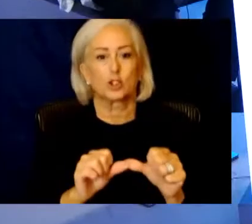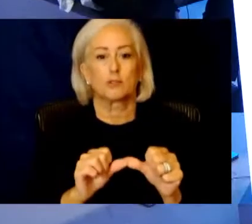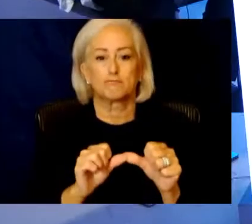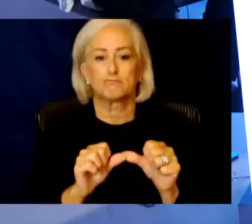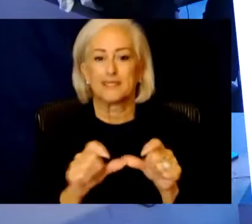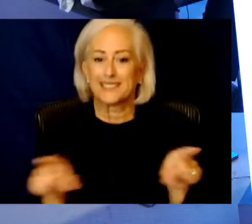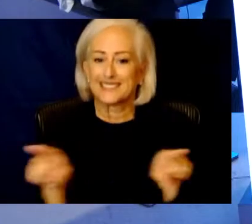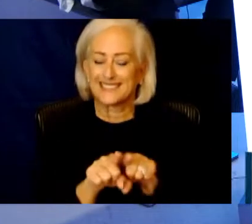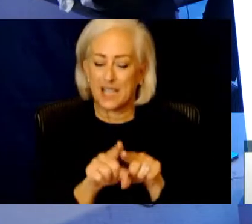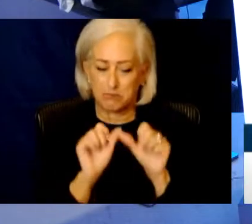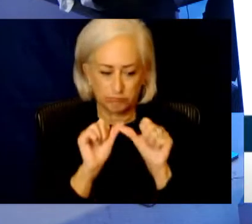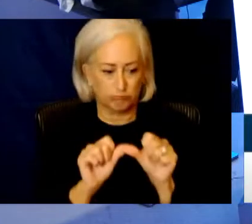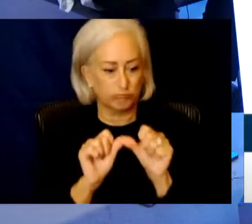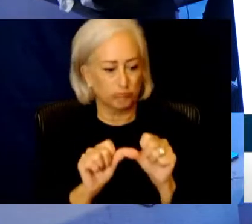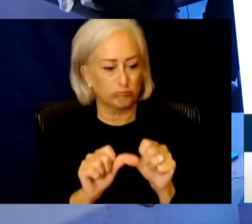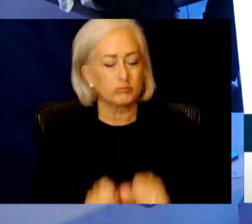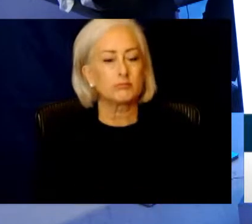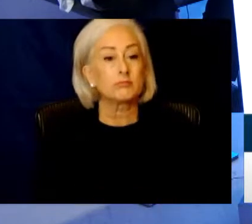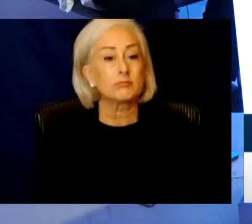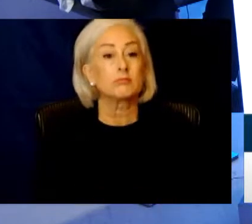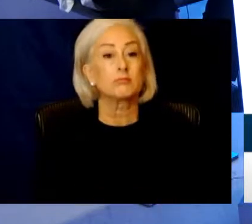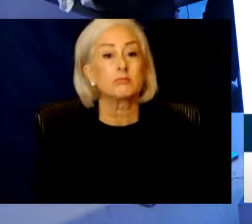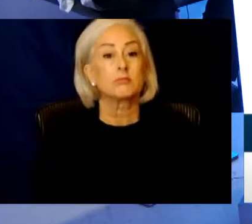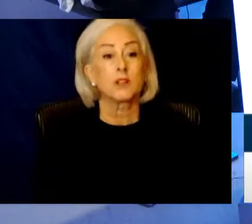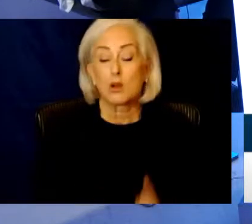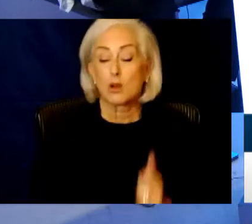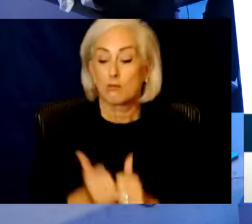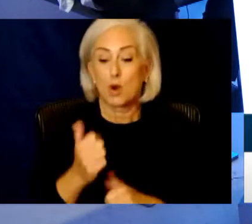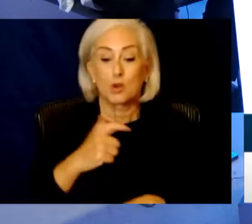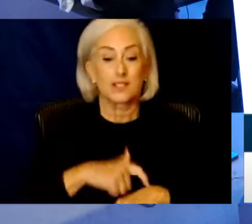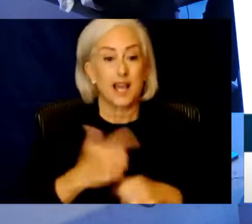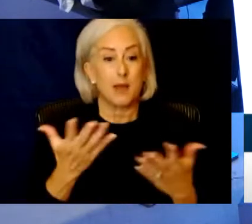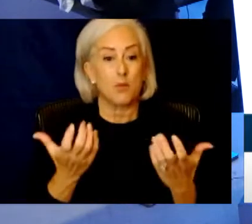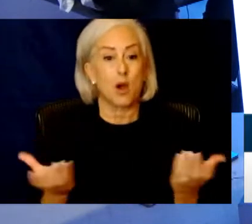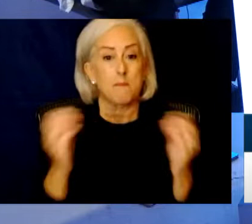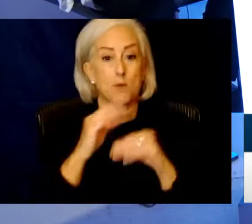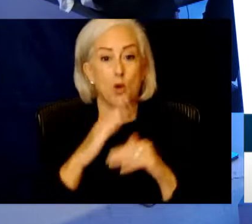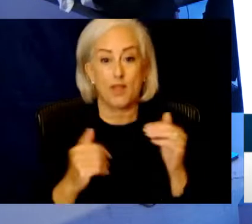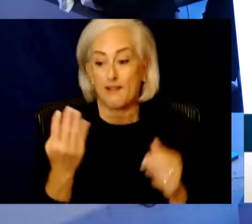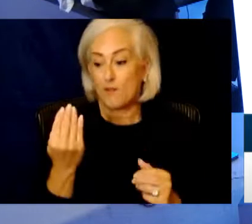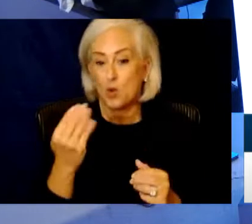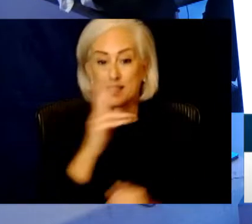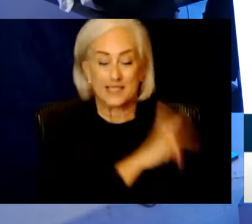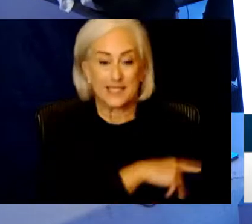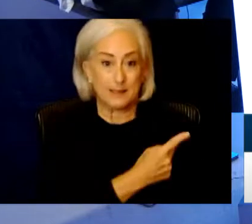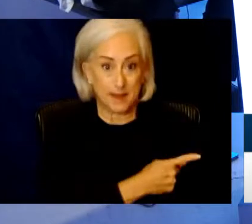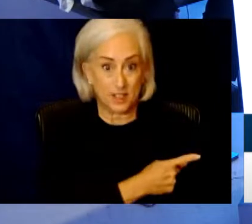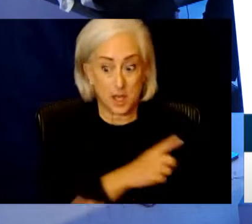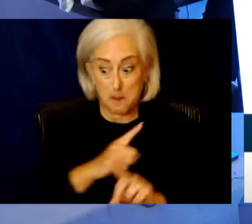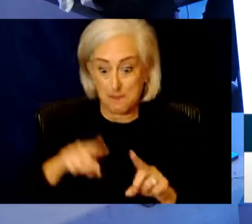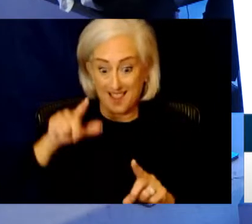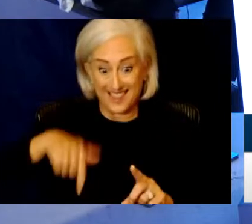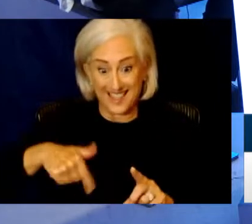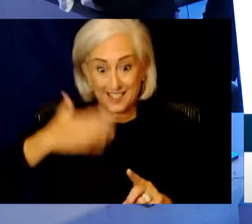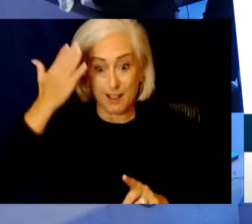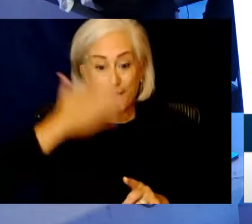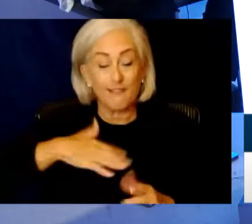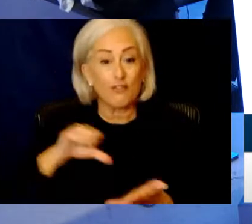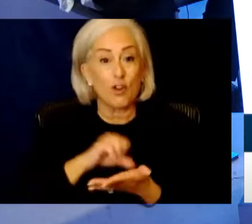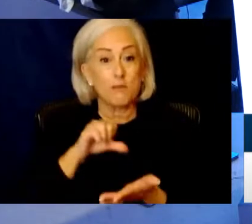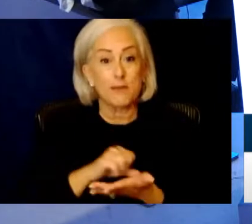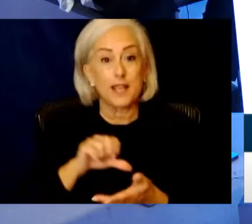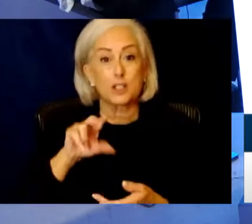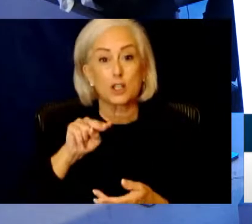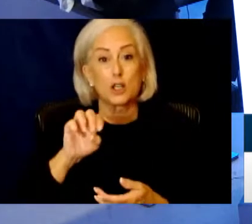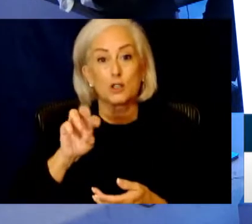Now, most of the time researchers want more than 14 patients, but in this case, it made the front page of the New England Journal and hit all the headlines because